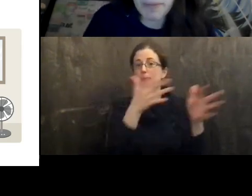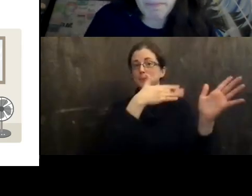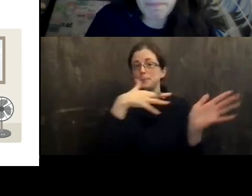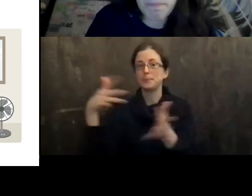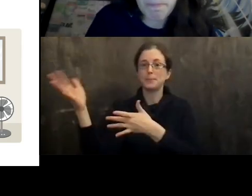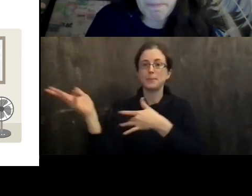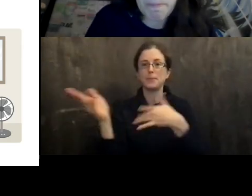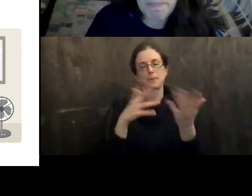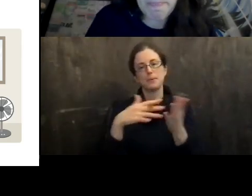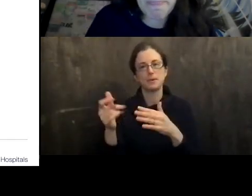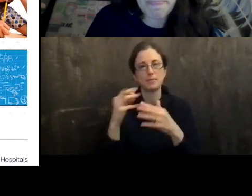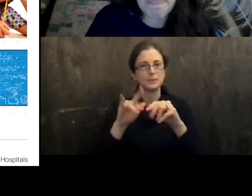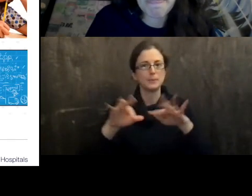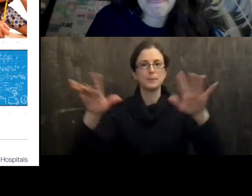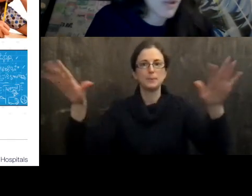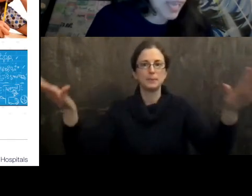happen.